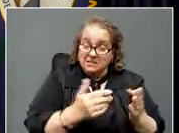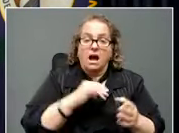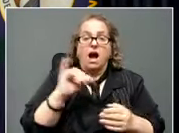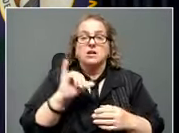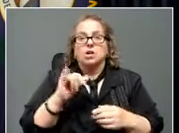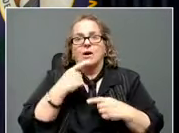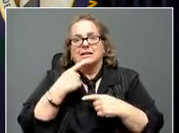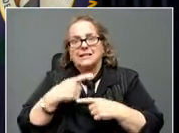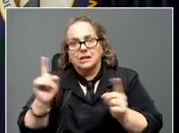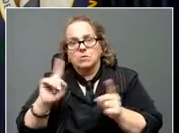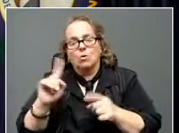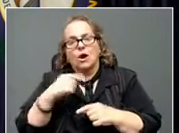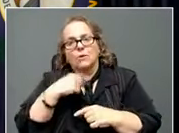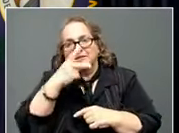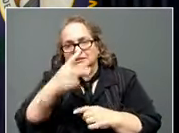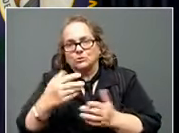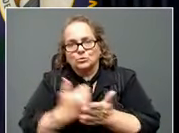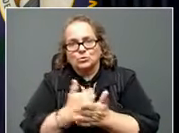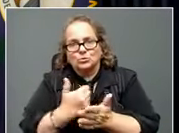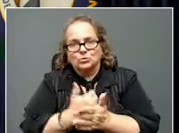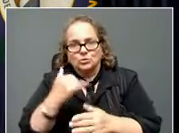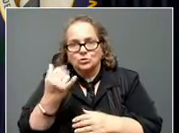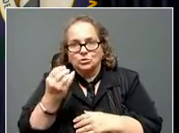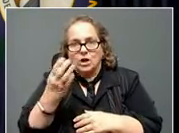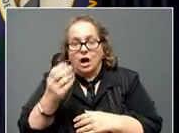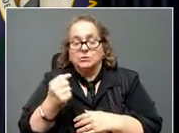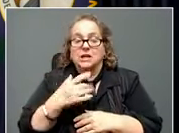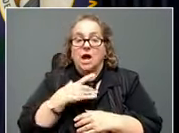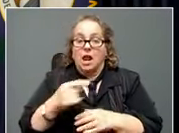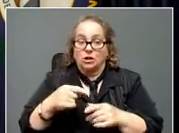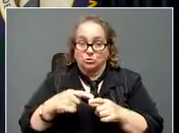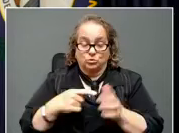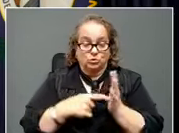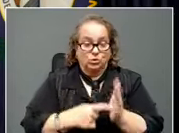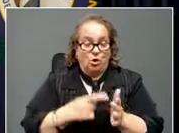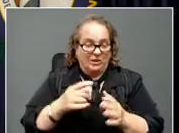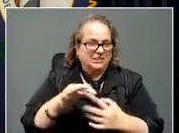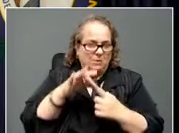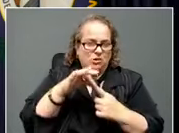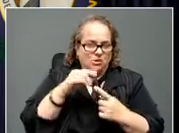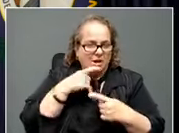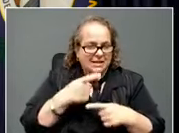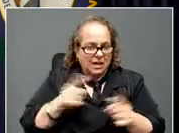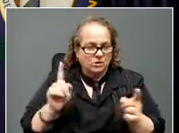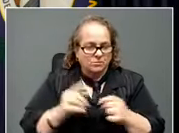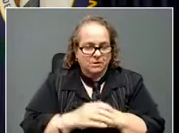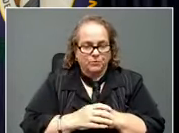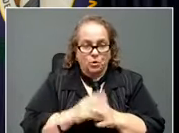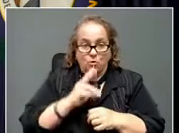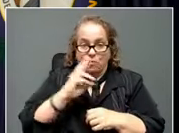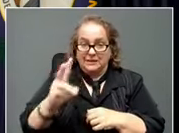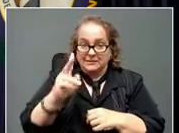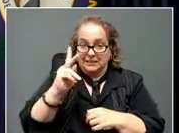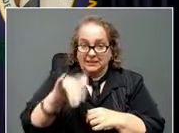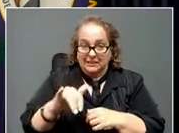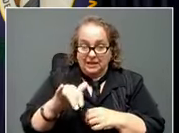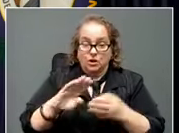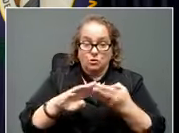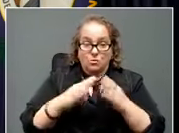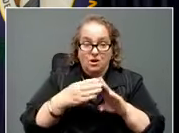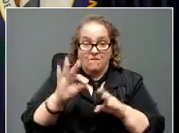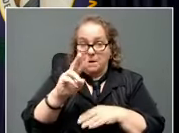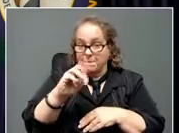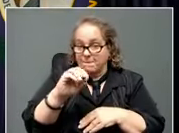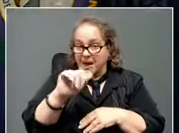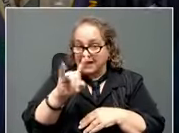seeing new jobs. I'd like to highlight a very special announcement in the West Kentucky community of Madisonville as we continue